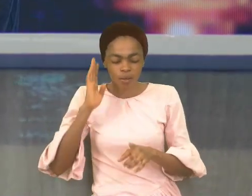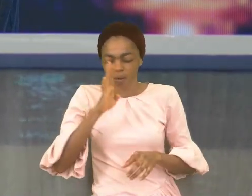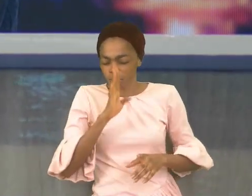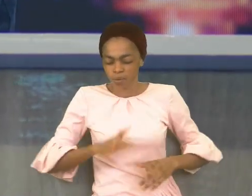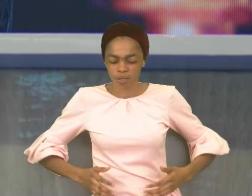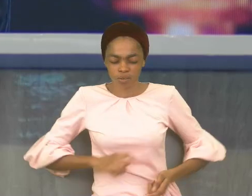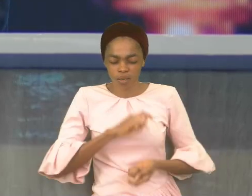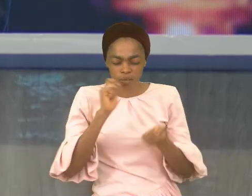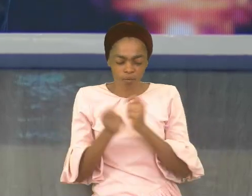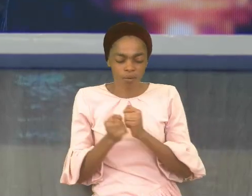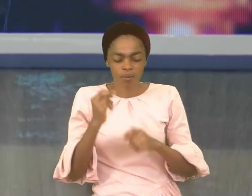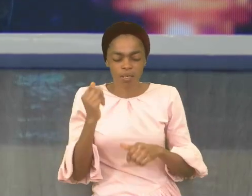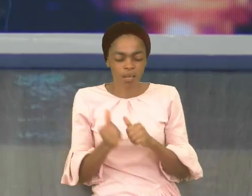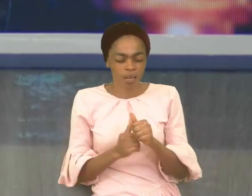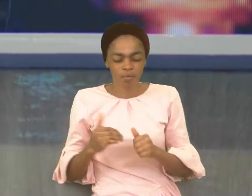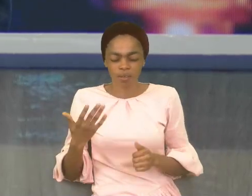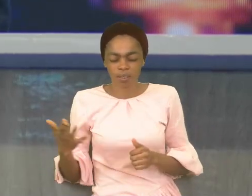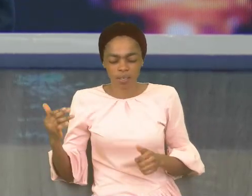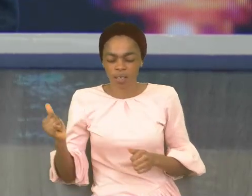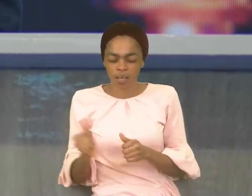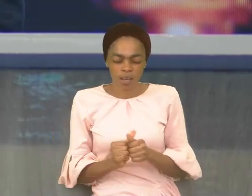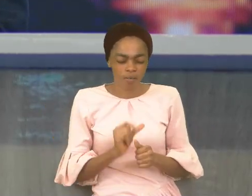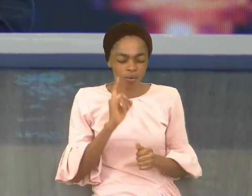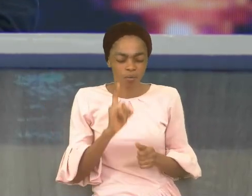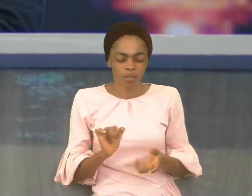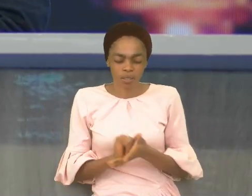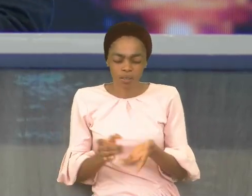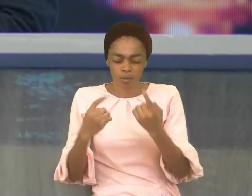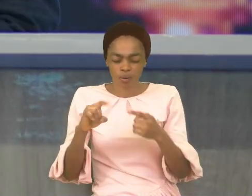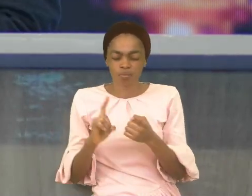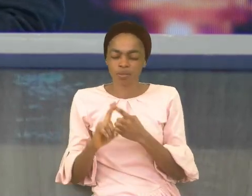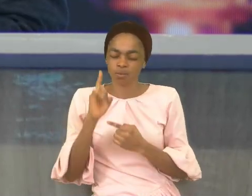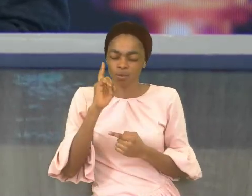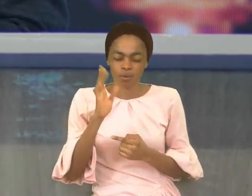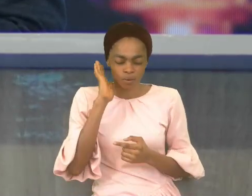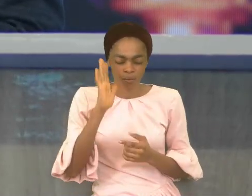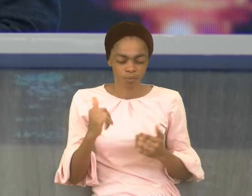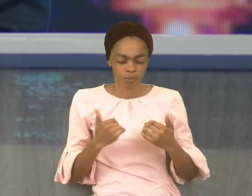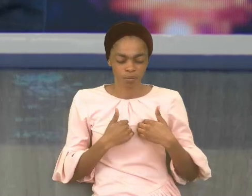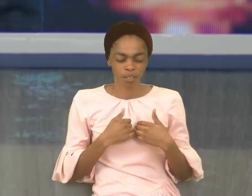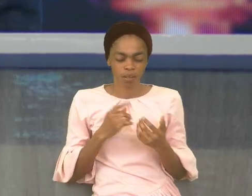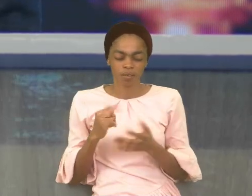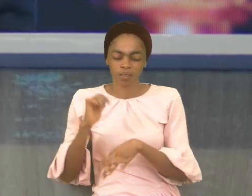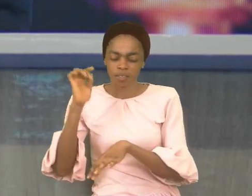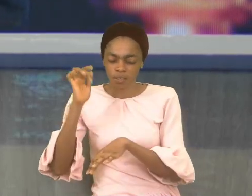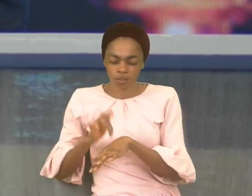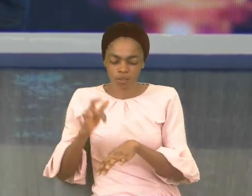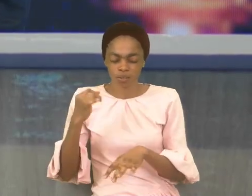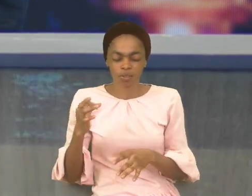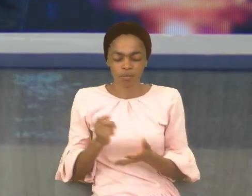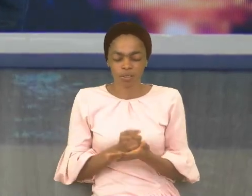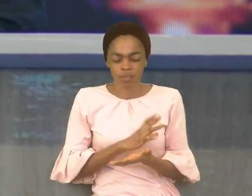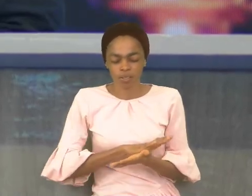you will have the touch of the divine and the touch of heaven upon